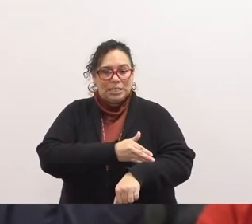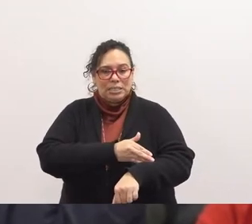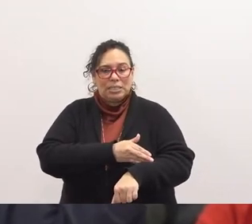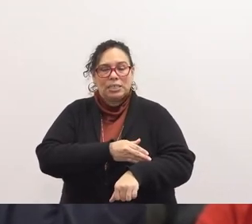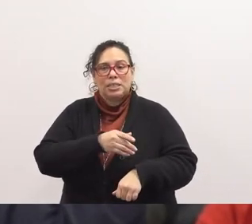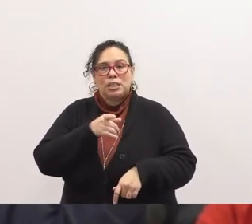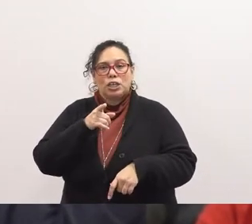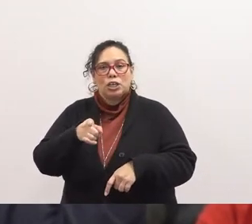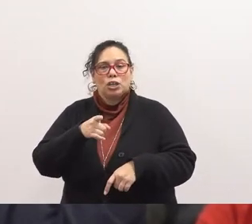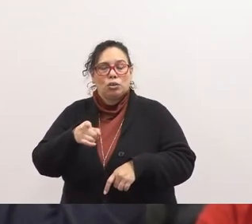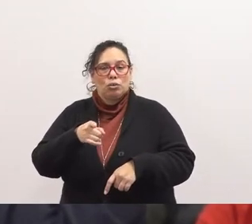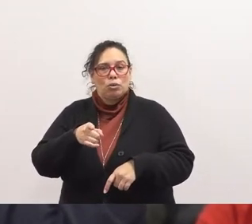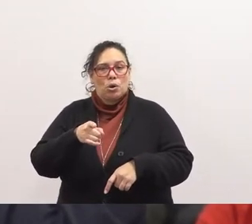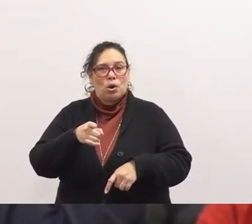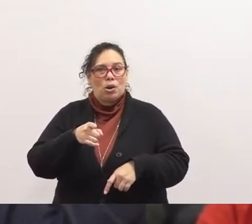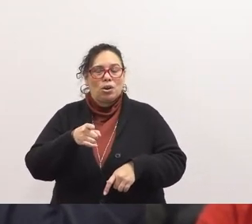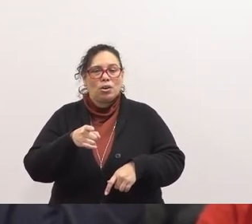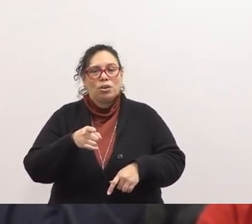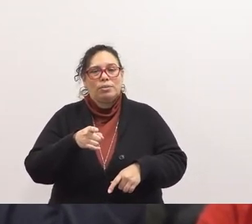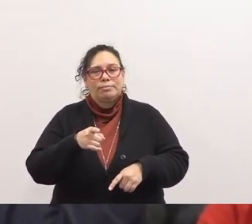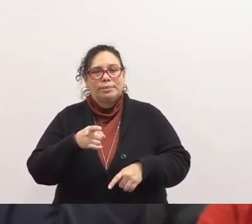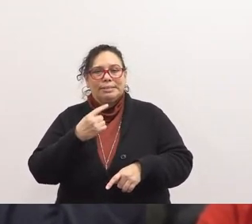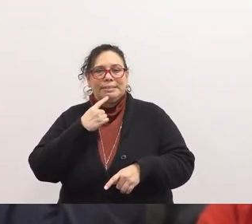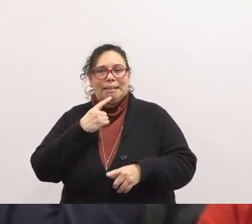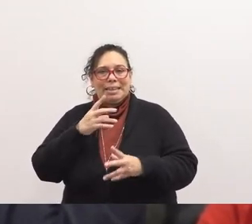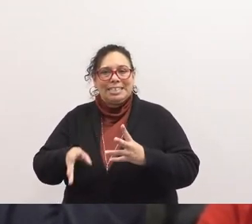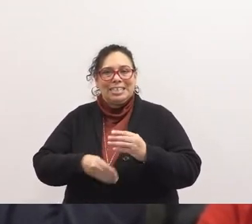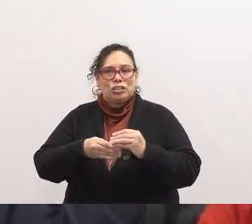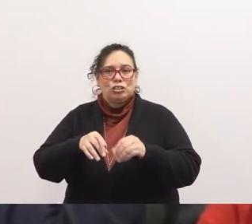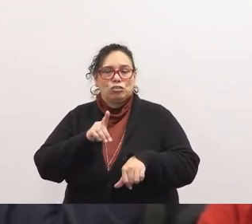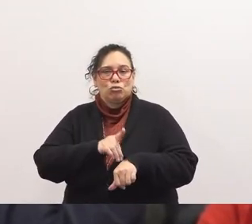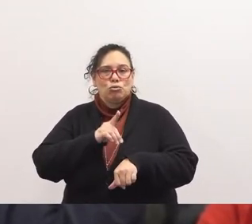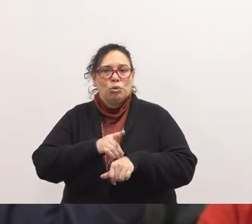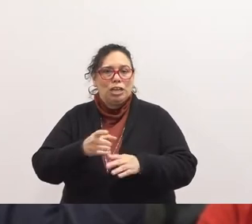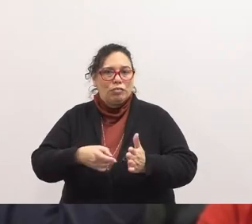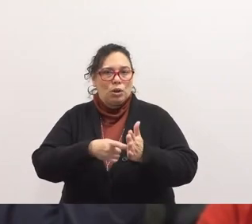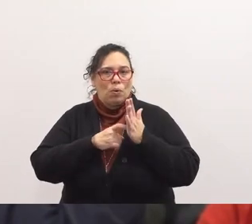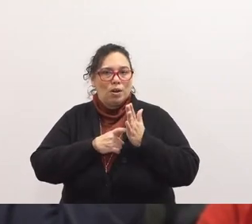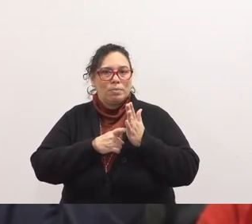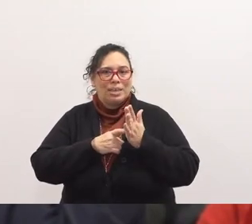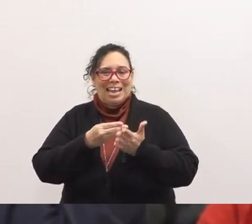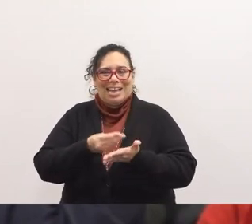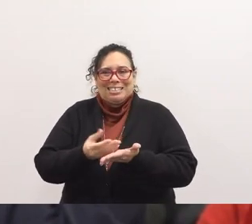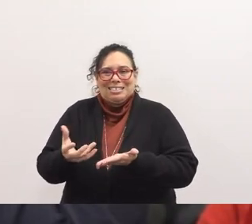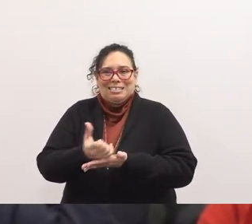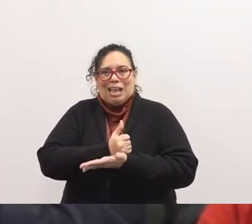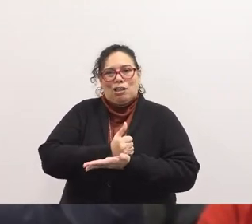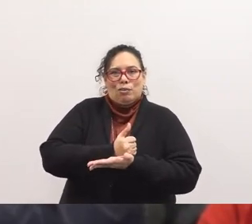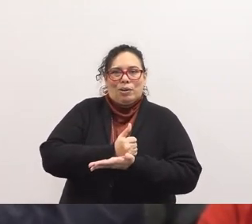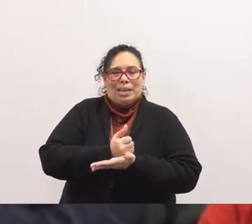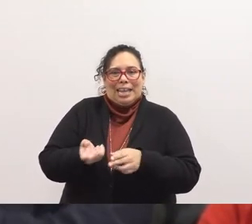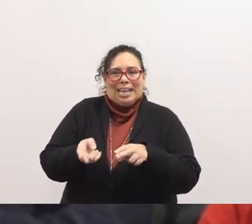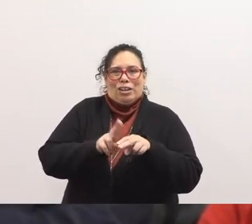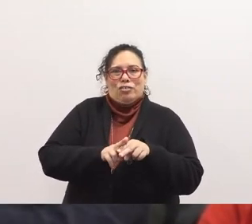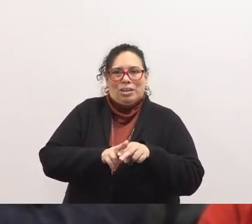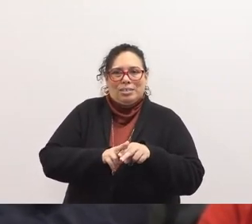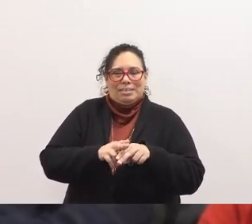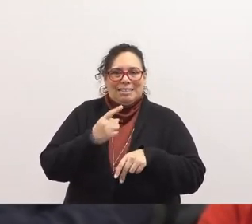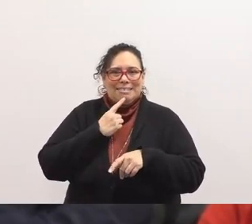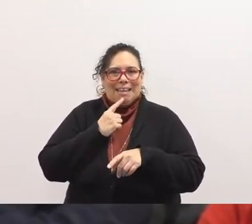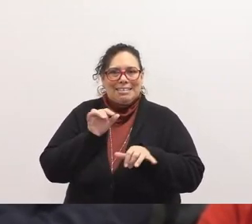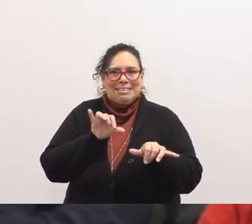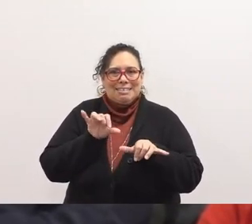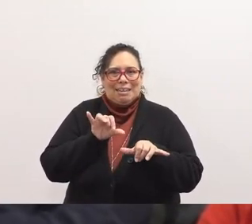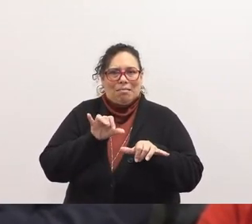are fronting this additional duty requirement as a salary increase. So I'd like to say